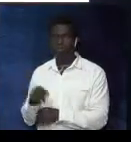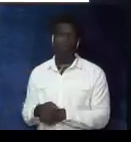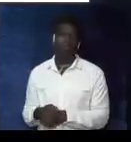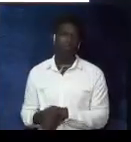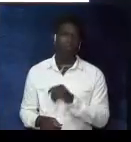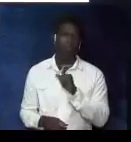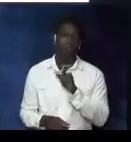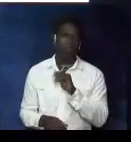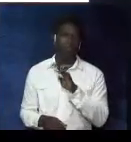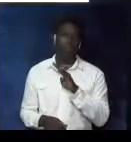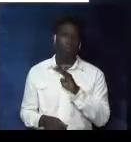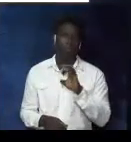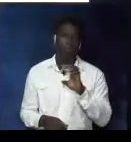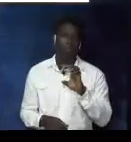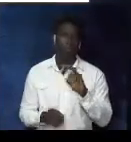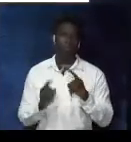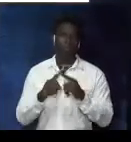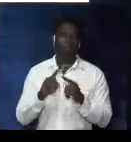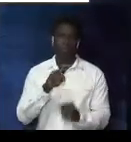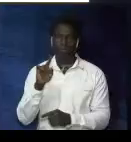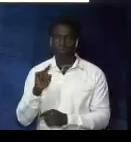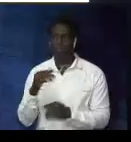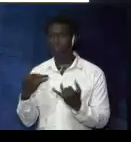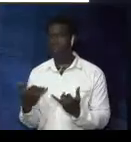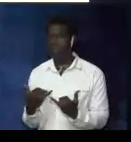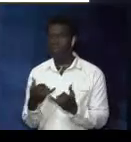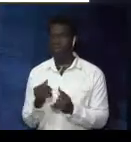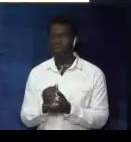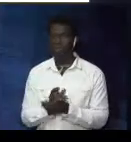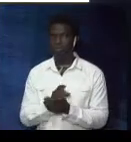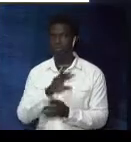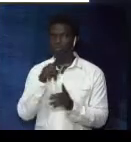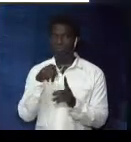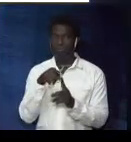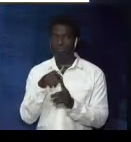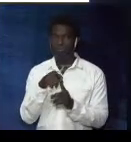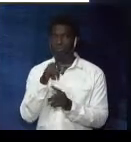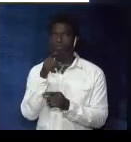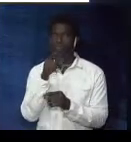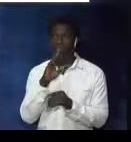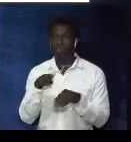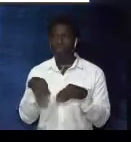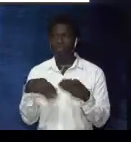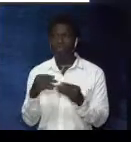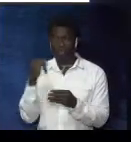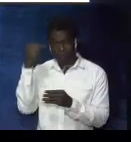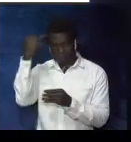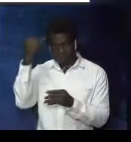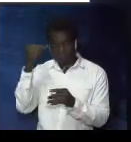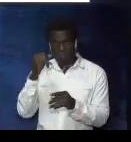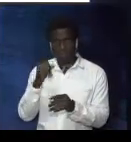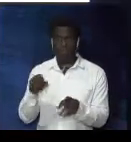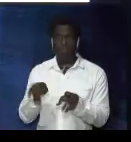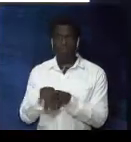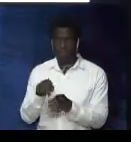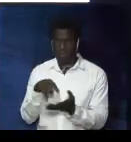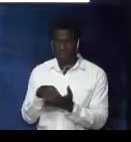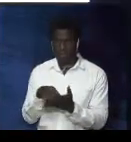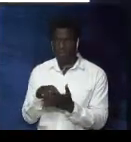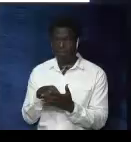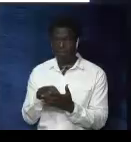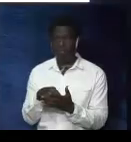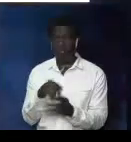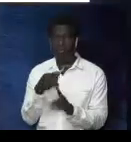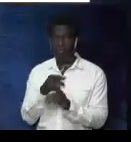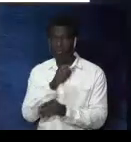Yes. A, B, C to Z. Now, when you are given an idiom such as this, from A